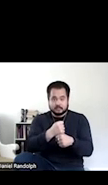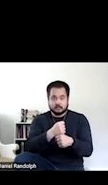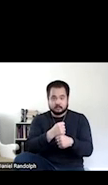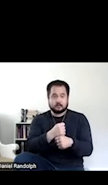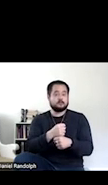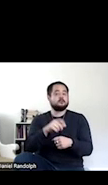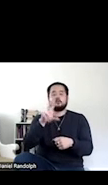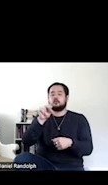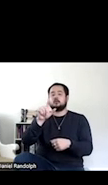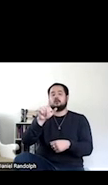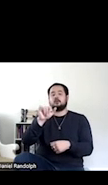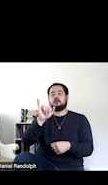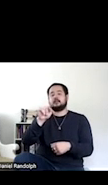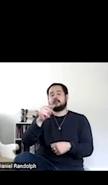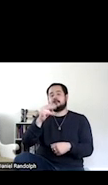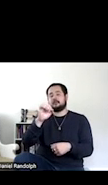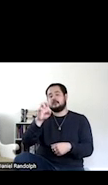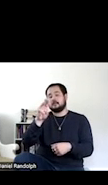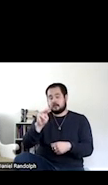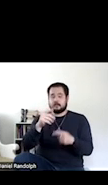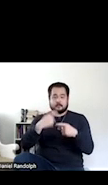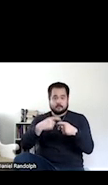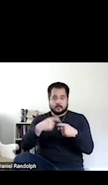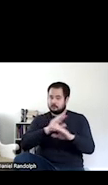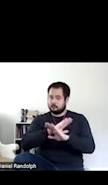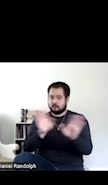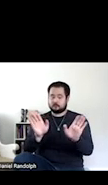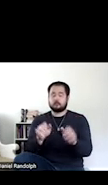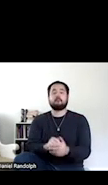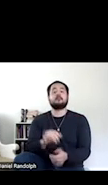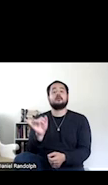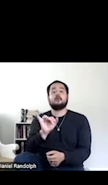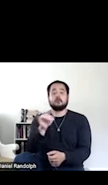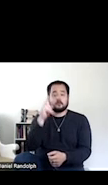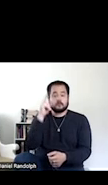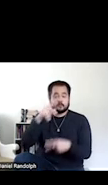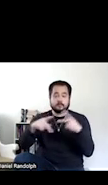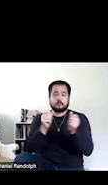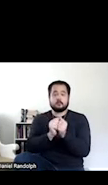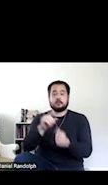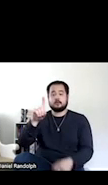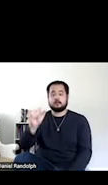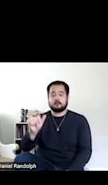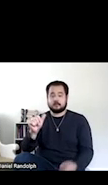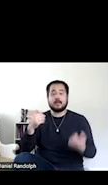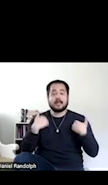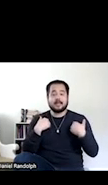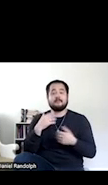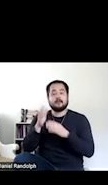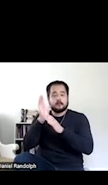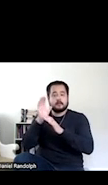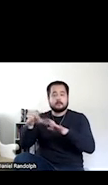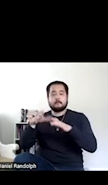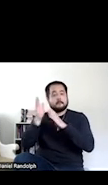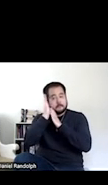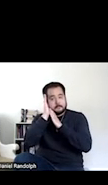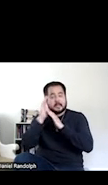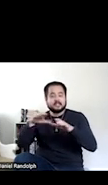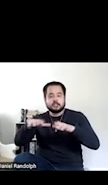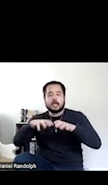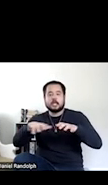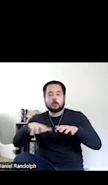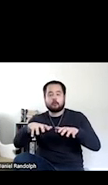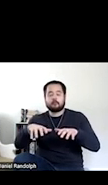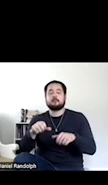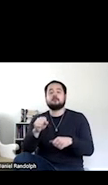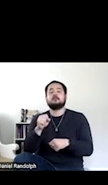more disabilities or for the blind, we have bed shakers where we will actually install bed shakers that go